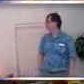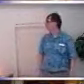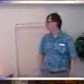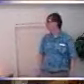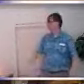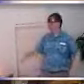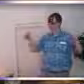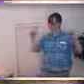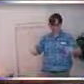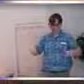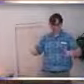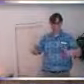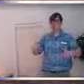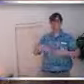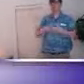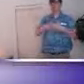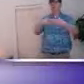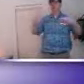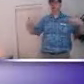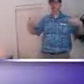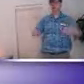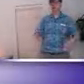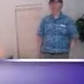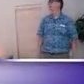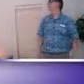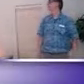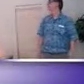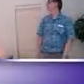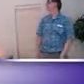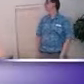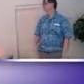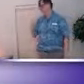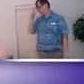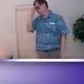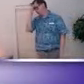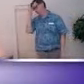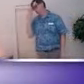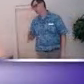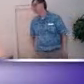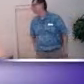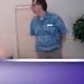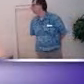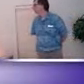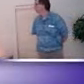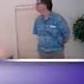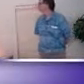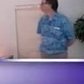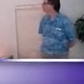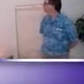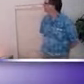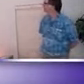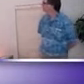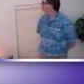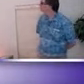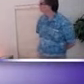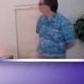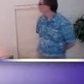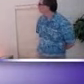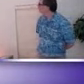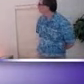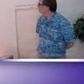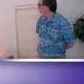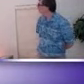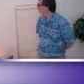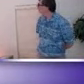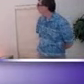here's another slide, another video. Morning, guys. What's on the agenda? At 9:27, I'm going to give you a